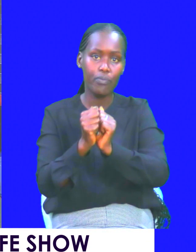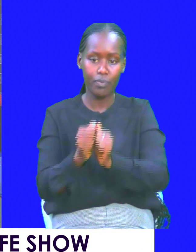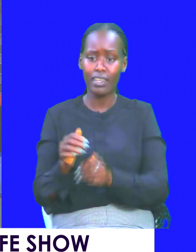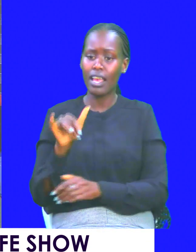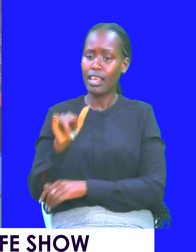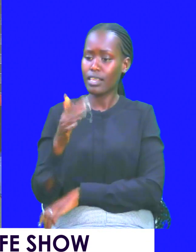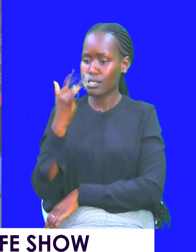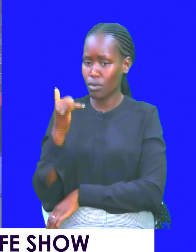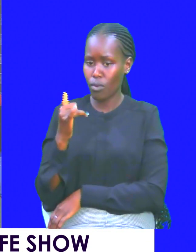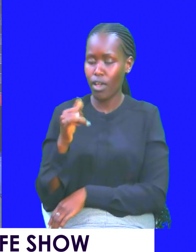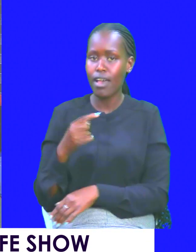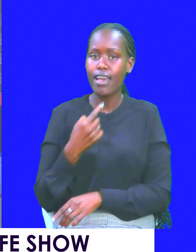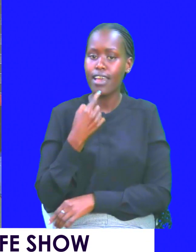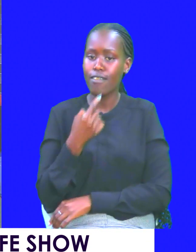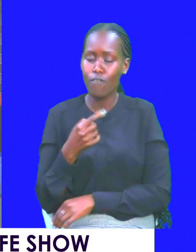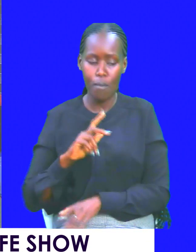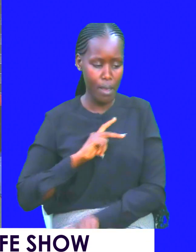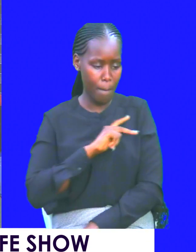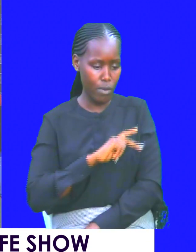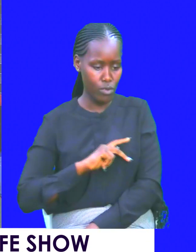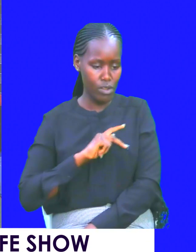why in forming an identity today,